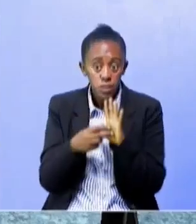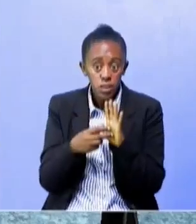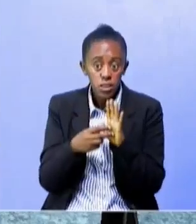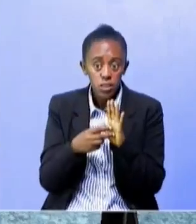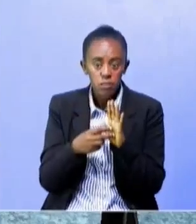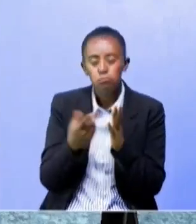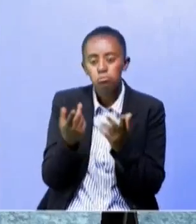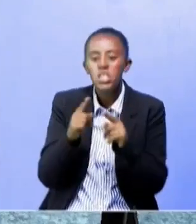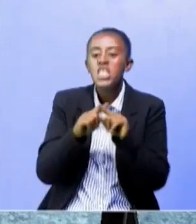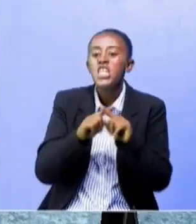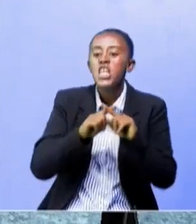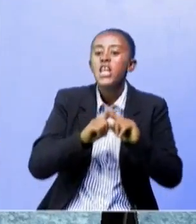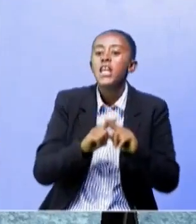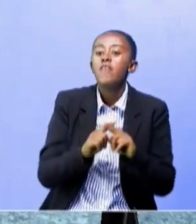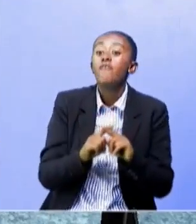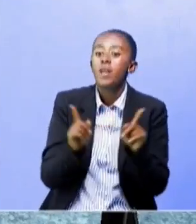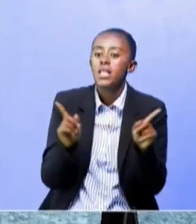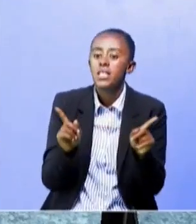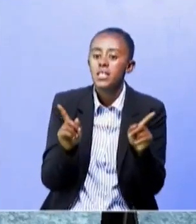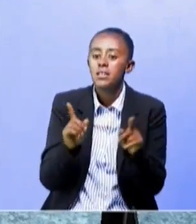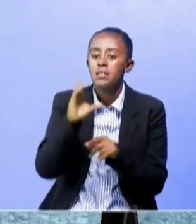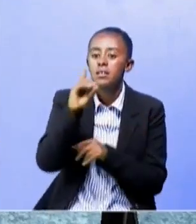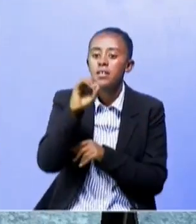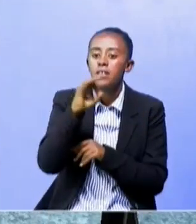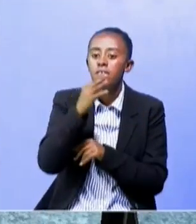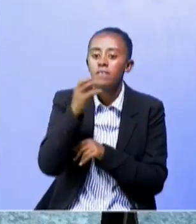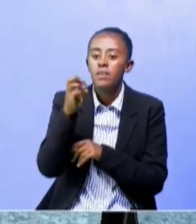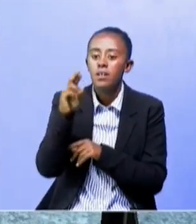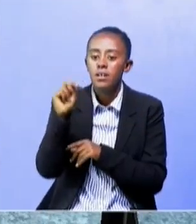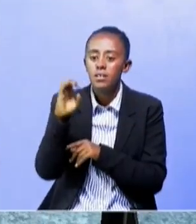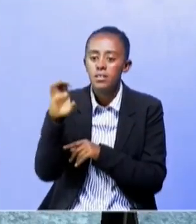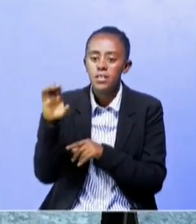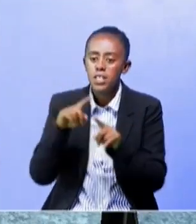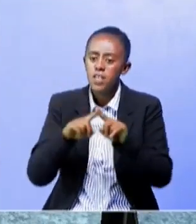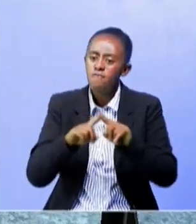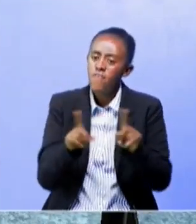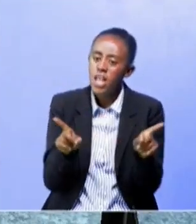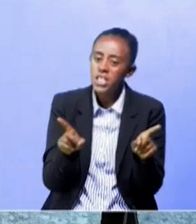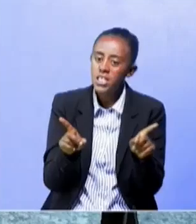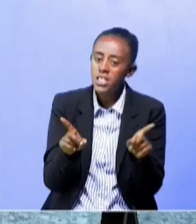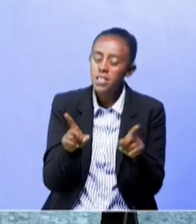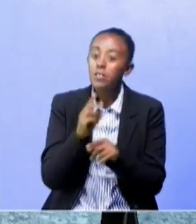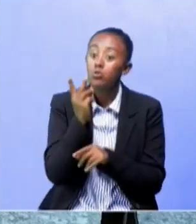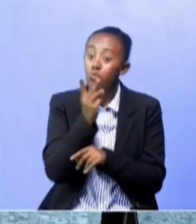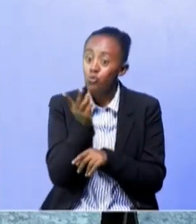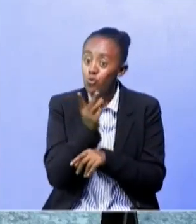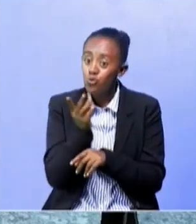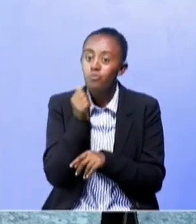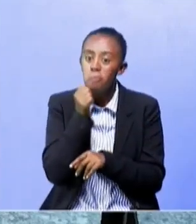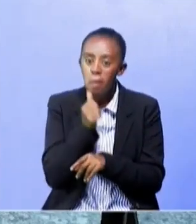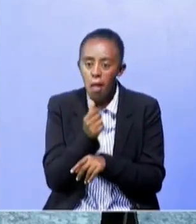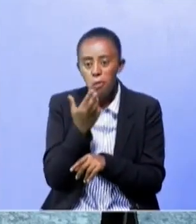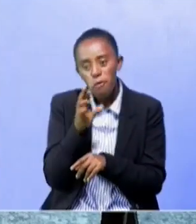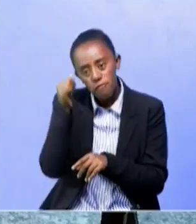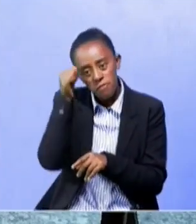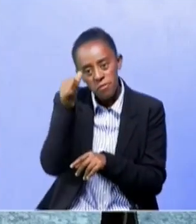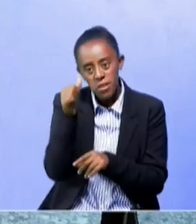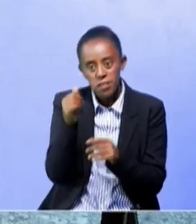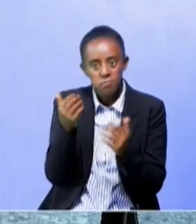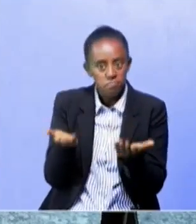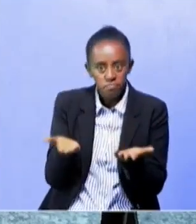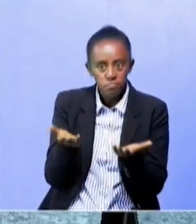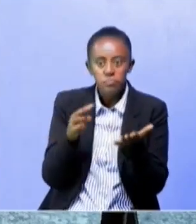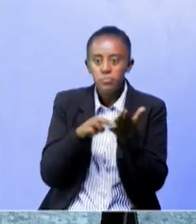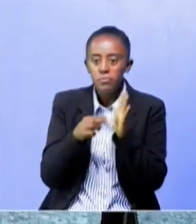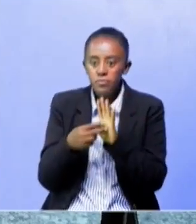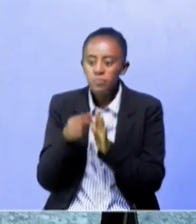difference of what? A difference of the two what? Sexes, that is male and female. But we don't mean that